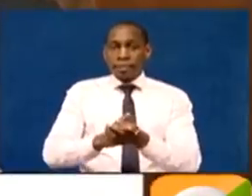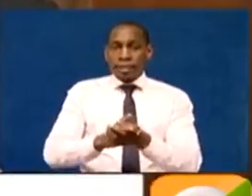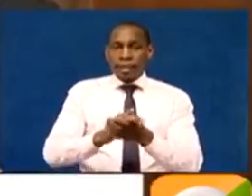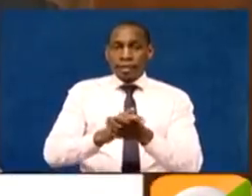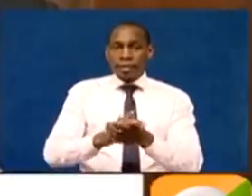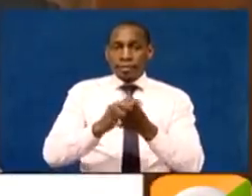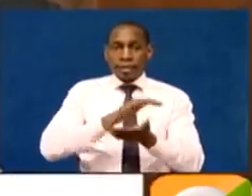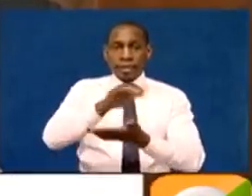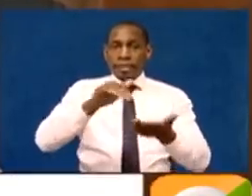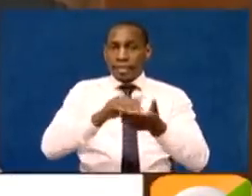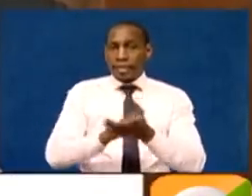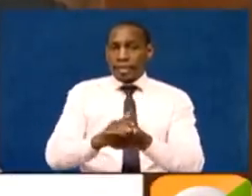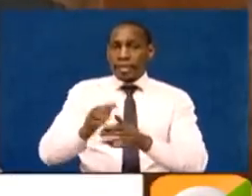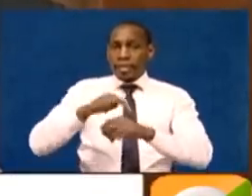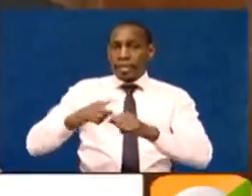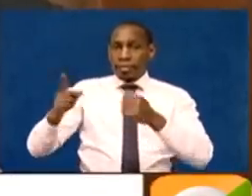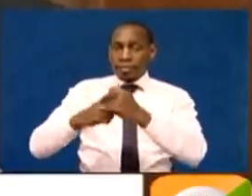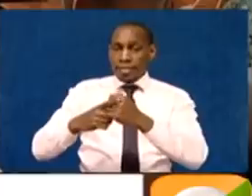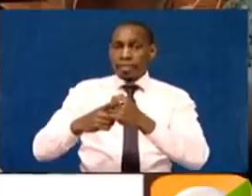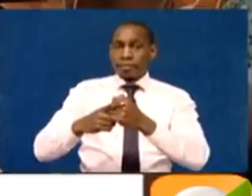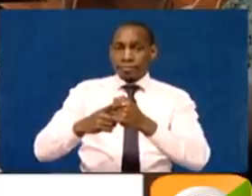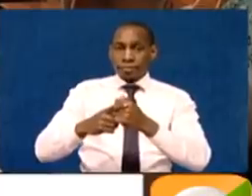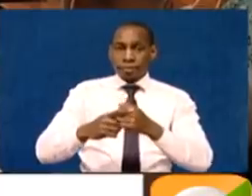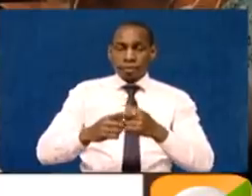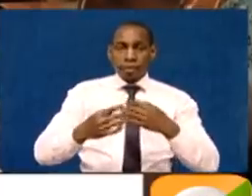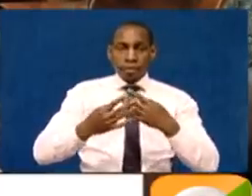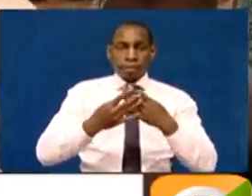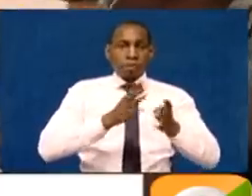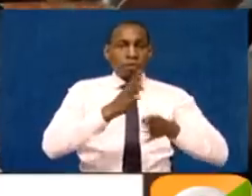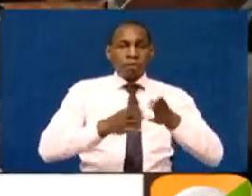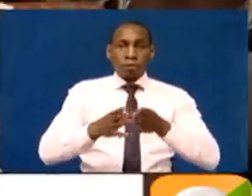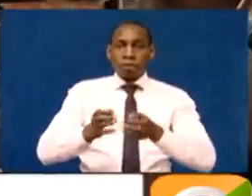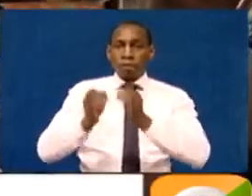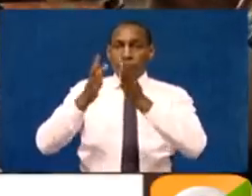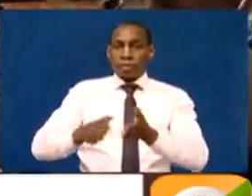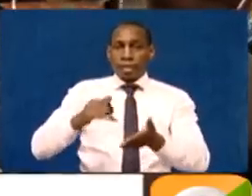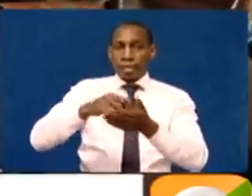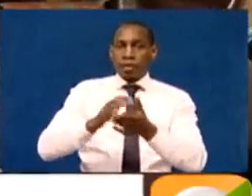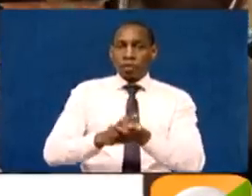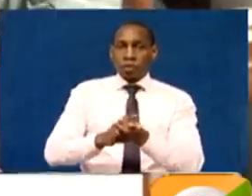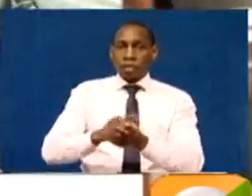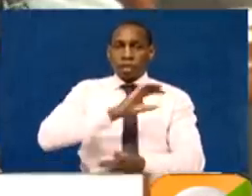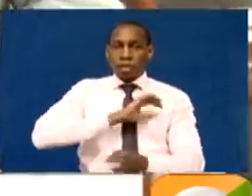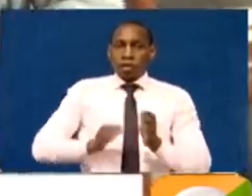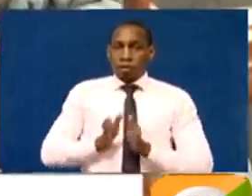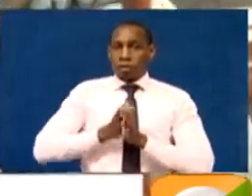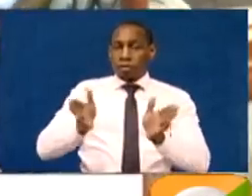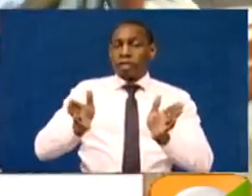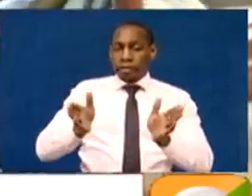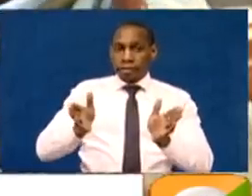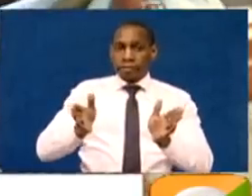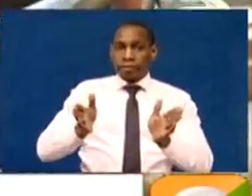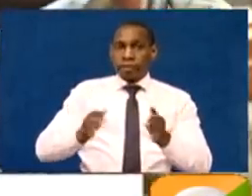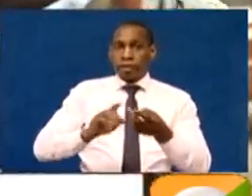facilities. This as 6 Committee Maximum Security Prison warders, including the head of the institution, Charles